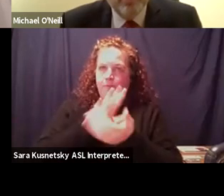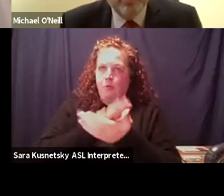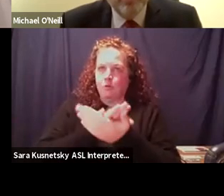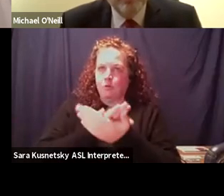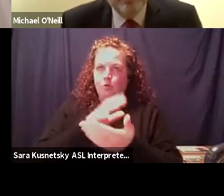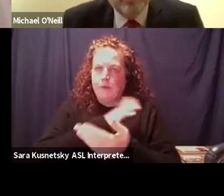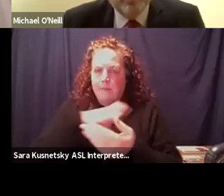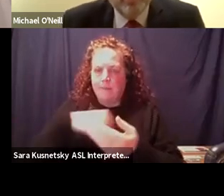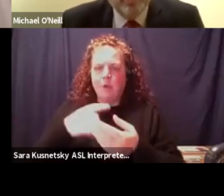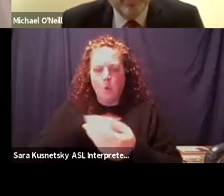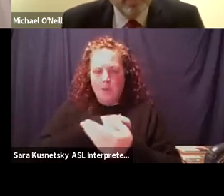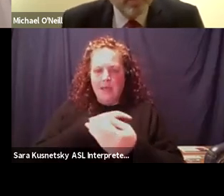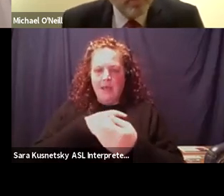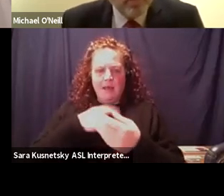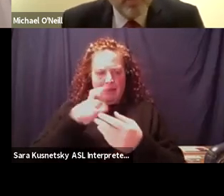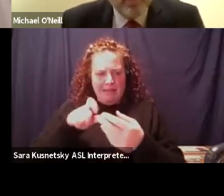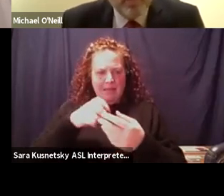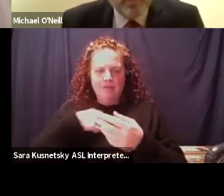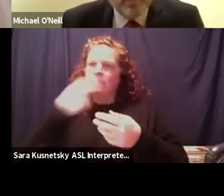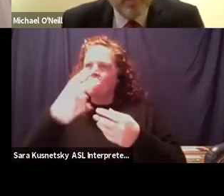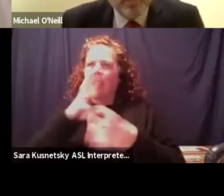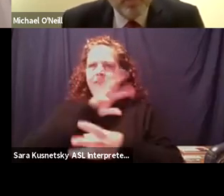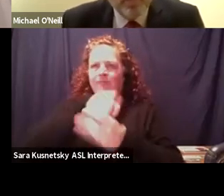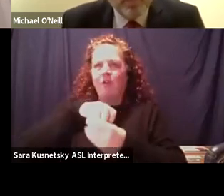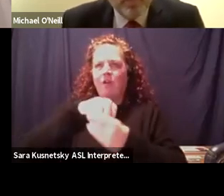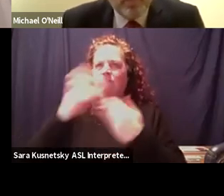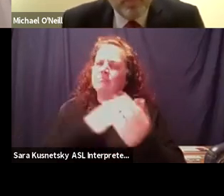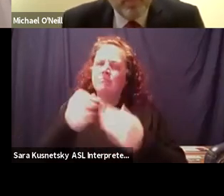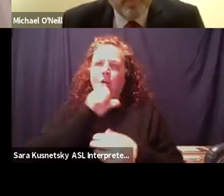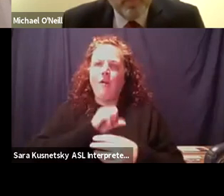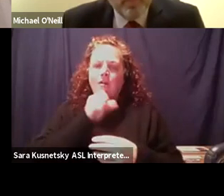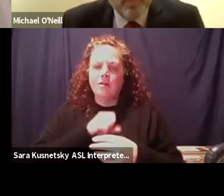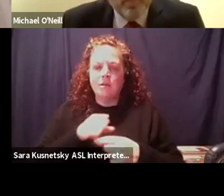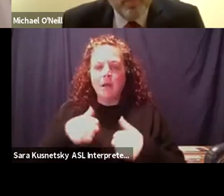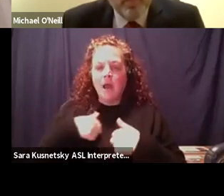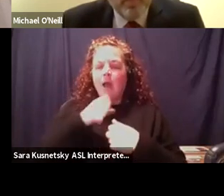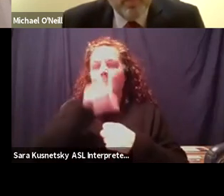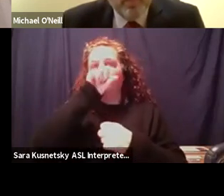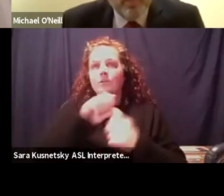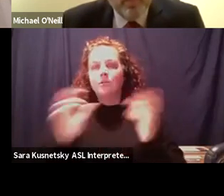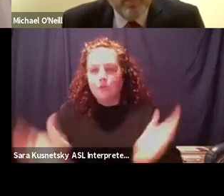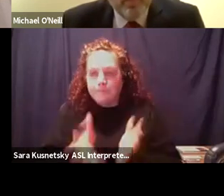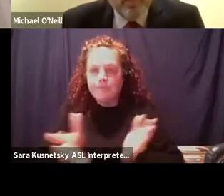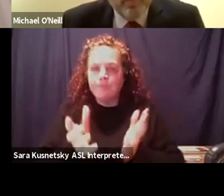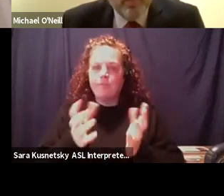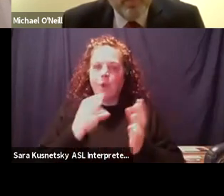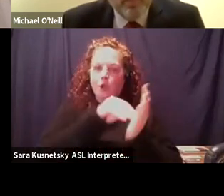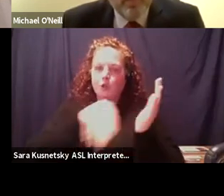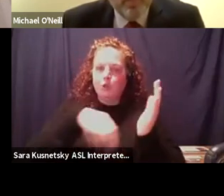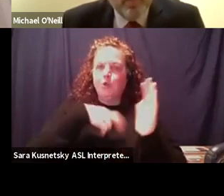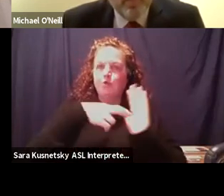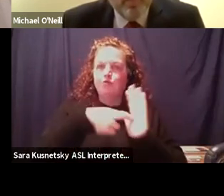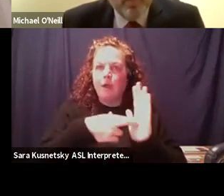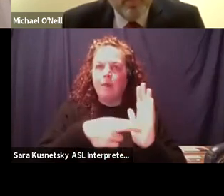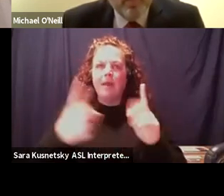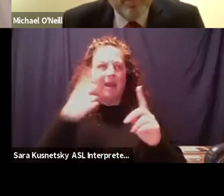speak and move as one, regardless of age. And I will also love to actively push our student rep, and I would love to give Kimani